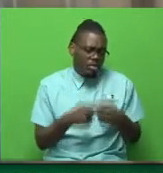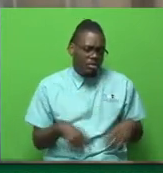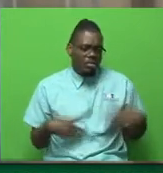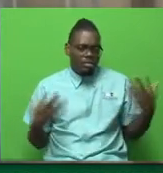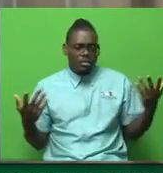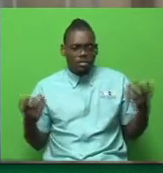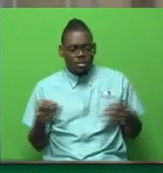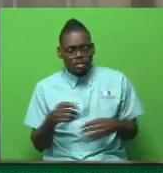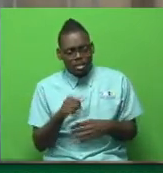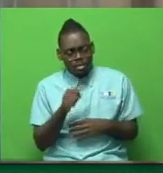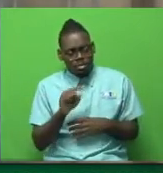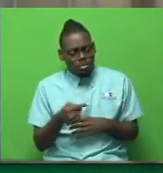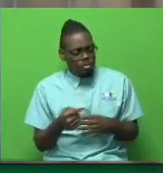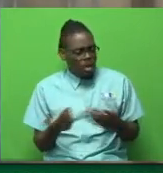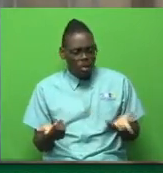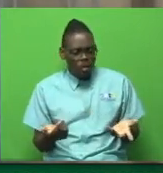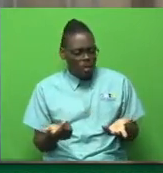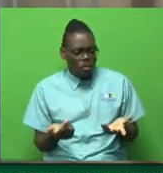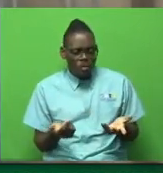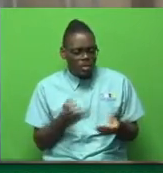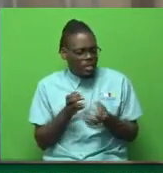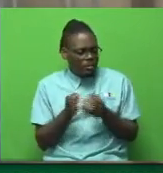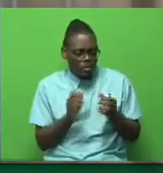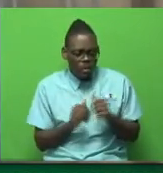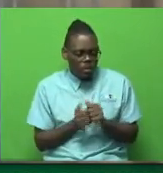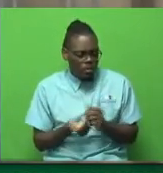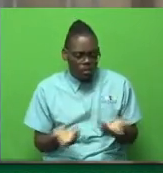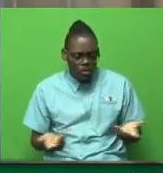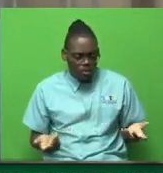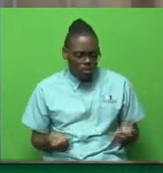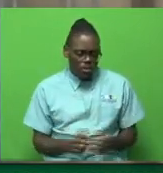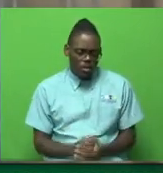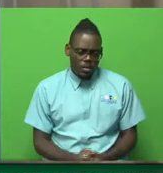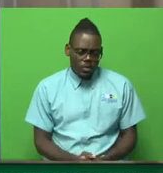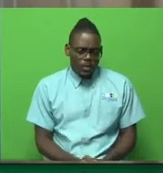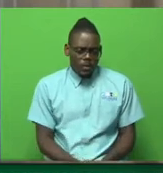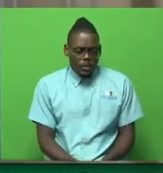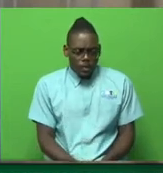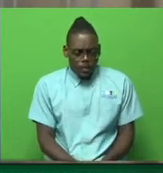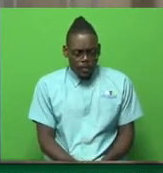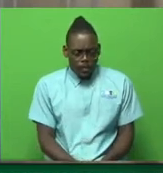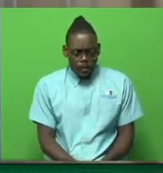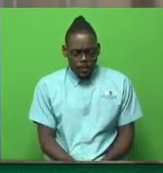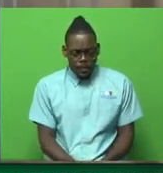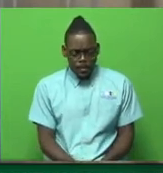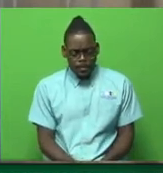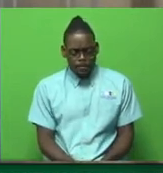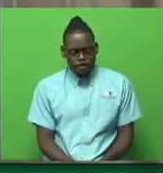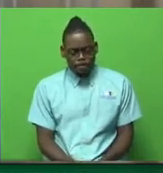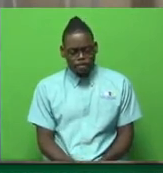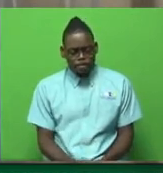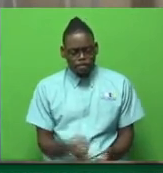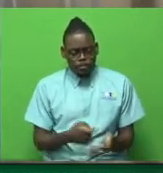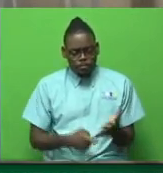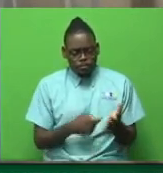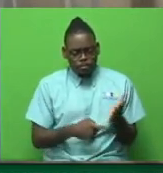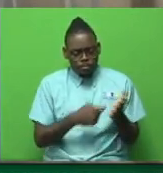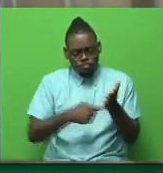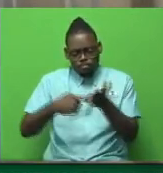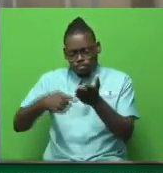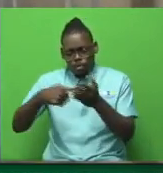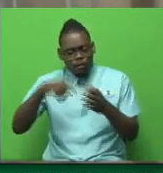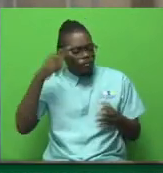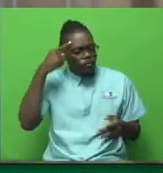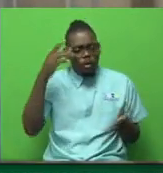that the cost of the fuel subsidy according to him would be opposed of 2.2 billion dollars and therefore they have